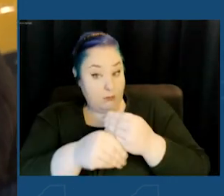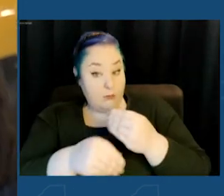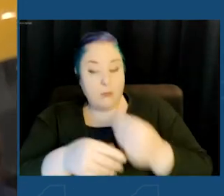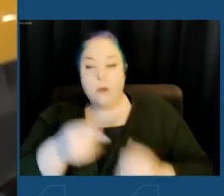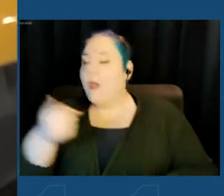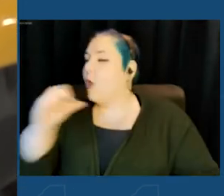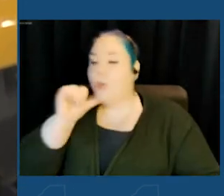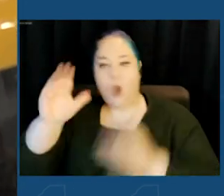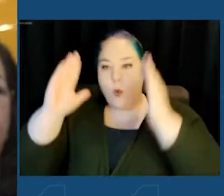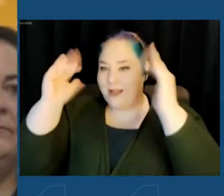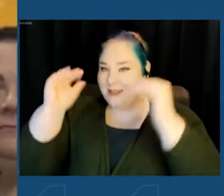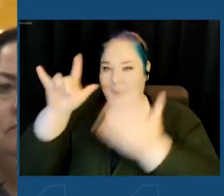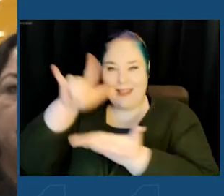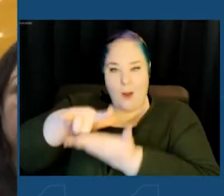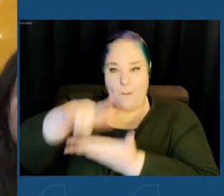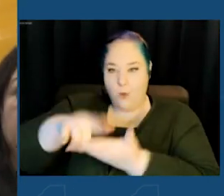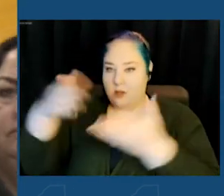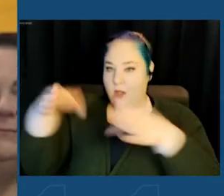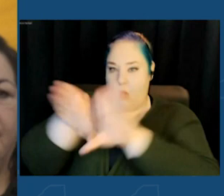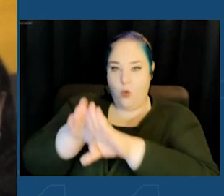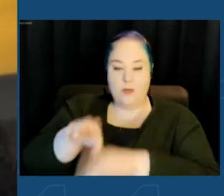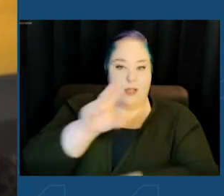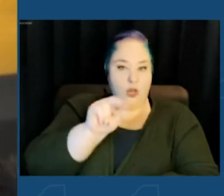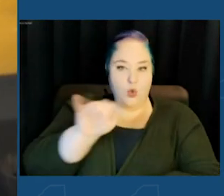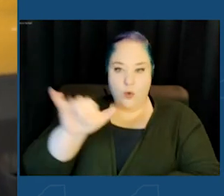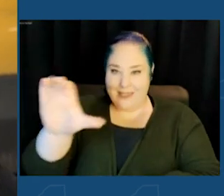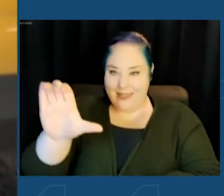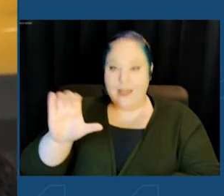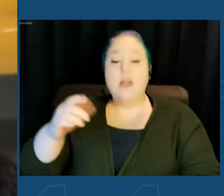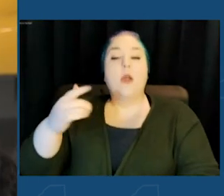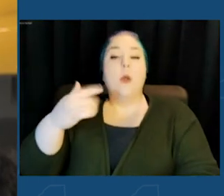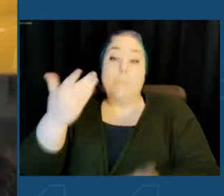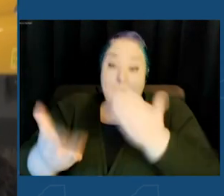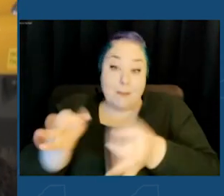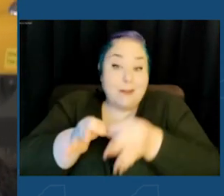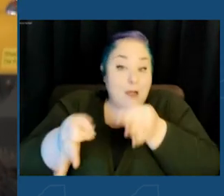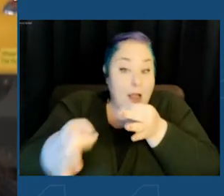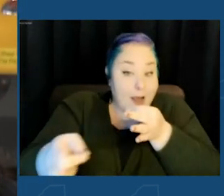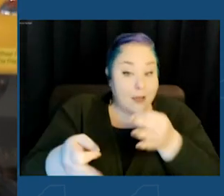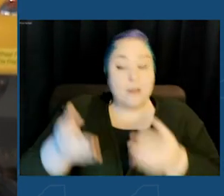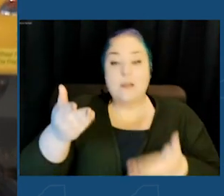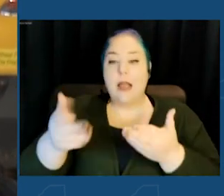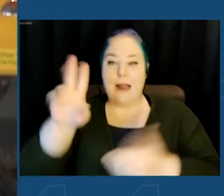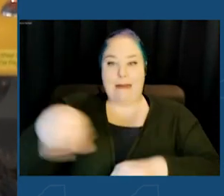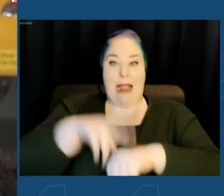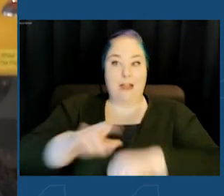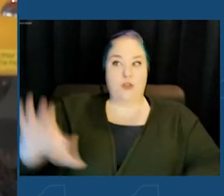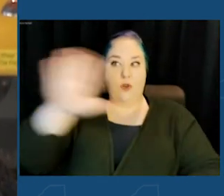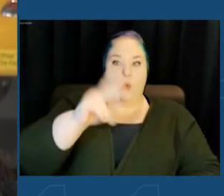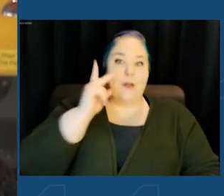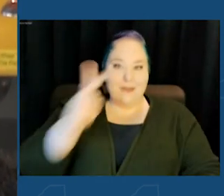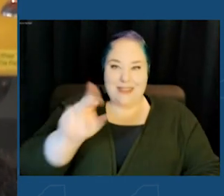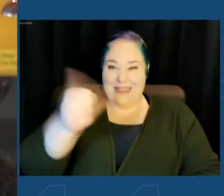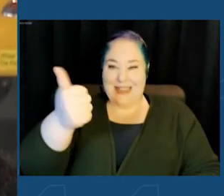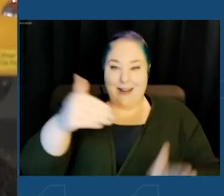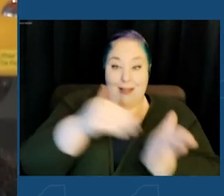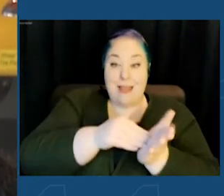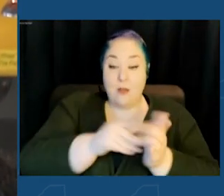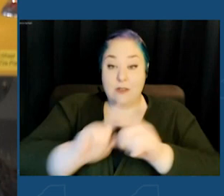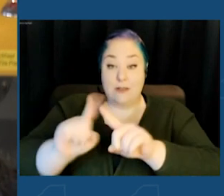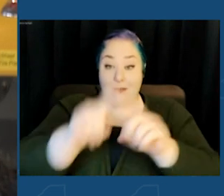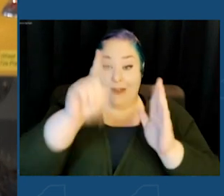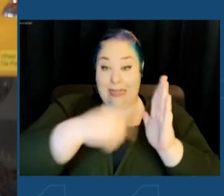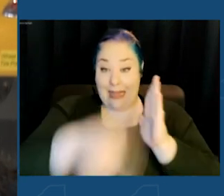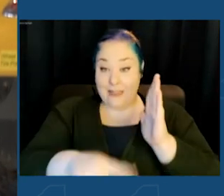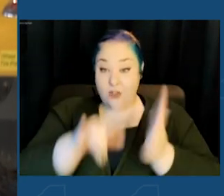expect the airports in New York City to close there might be some significant delays and obviously nationally we've seen over ten thousand canceled flights uh the MTA